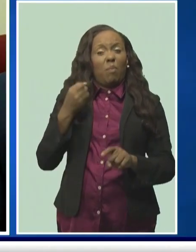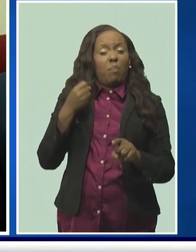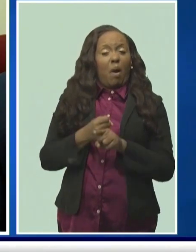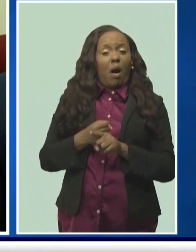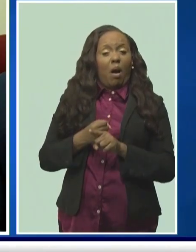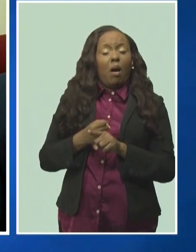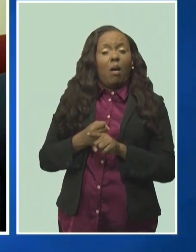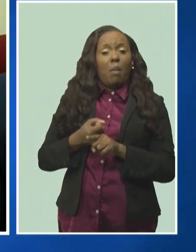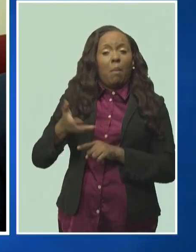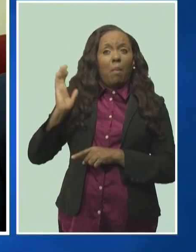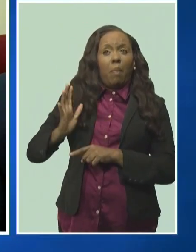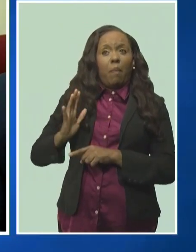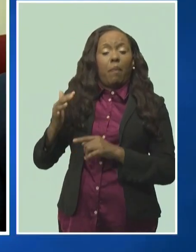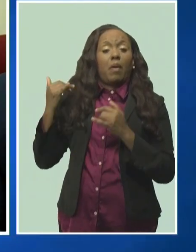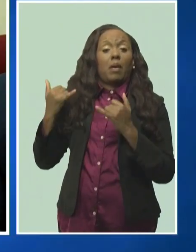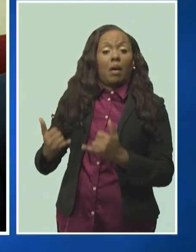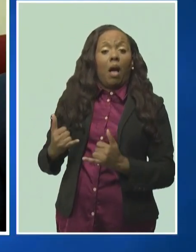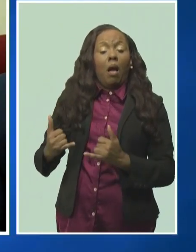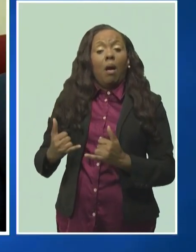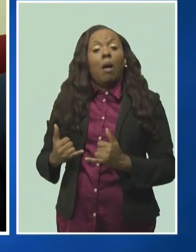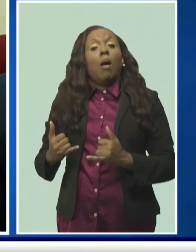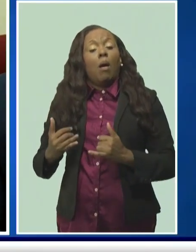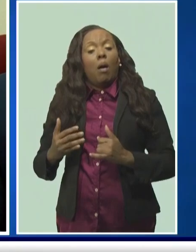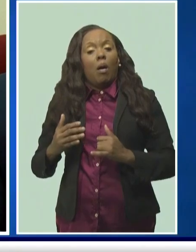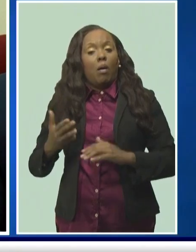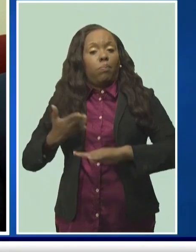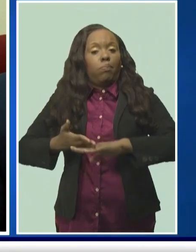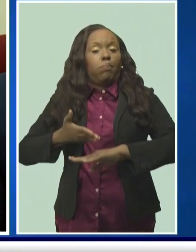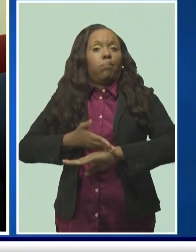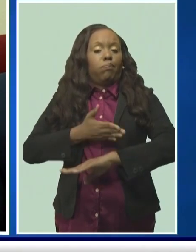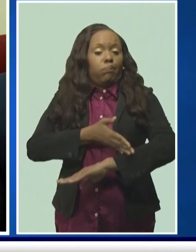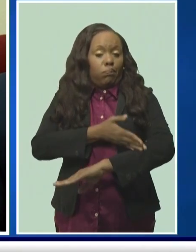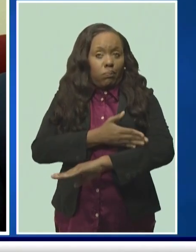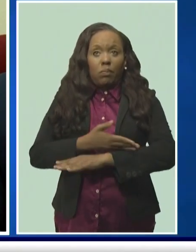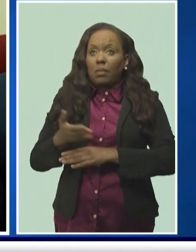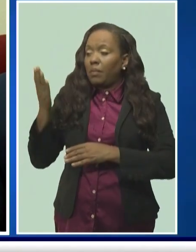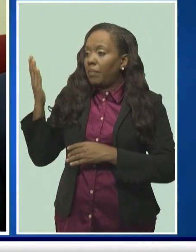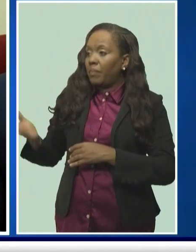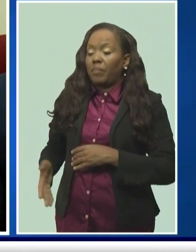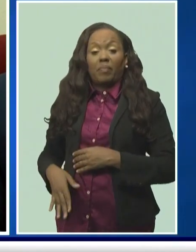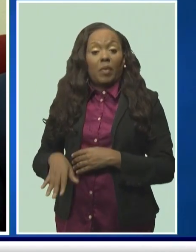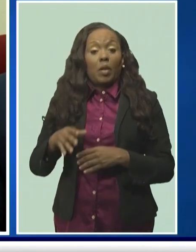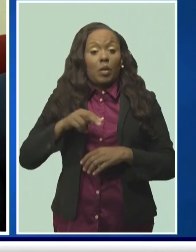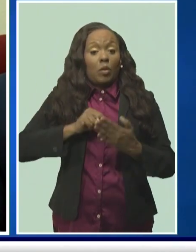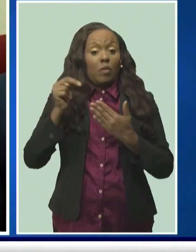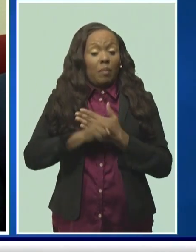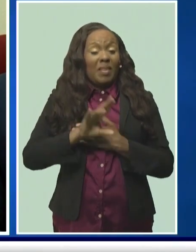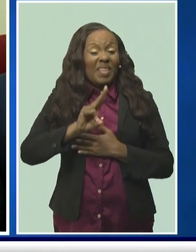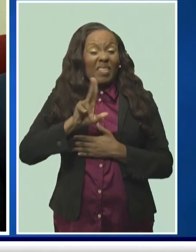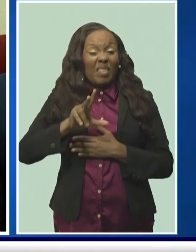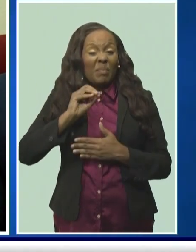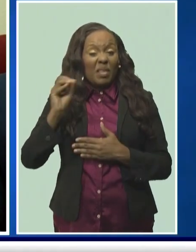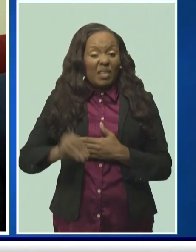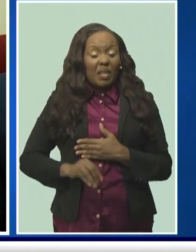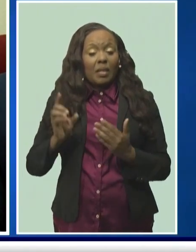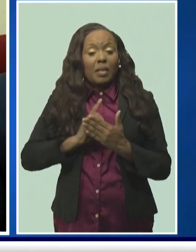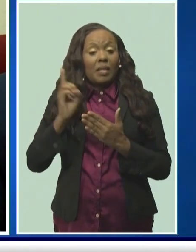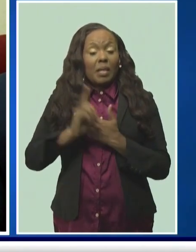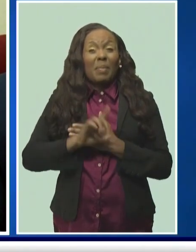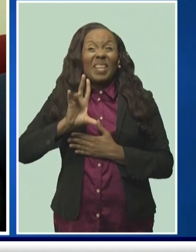on the books, as reported by a significant sample of our members, is for November, 73%, December,